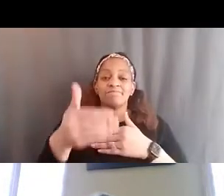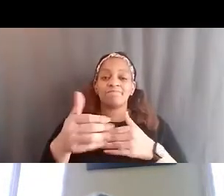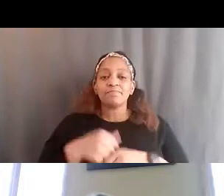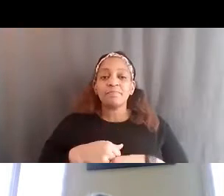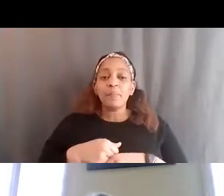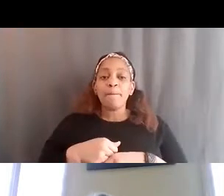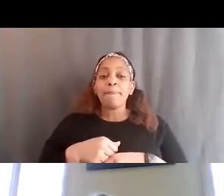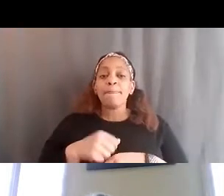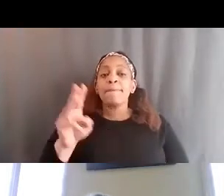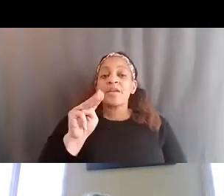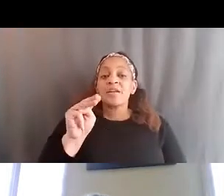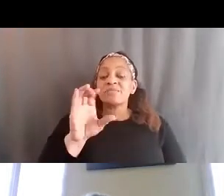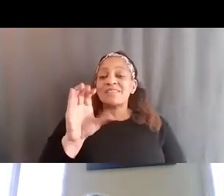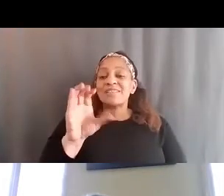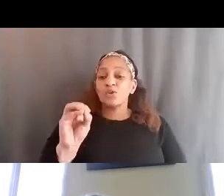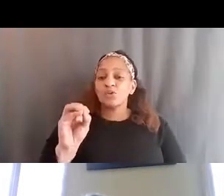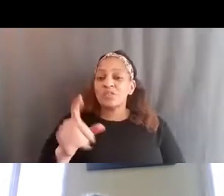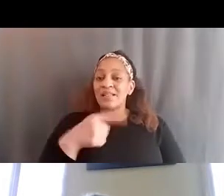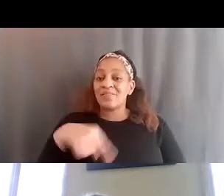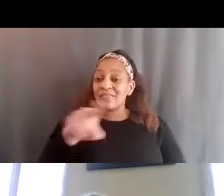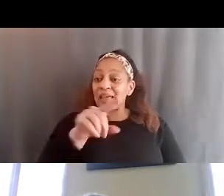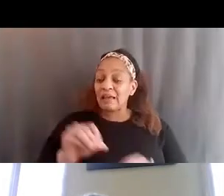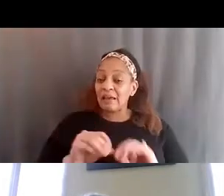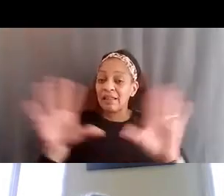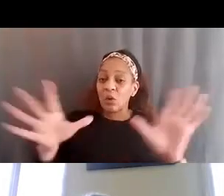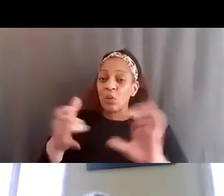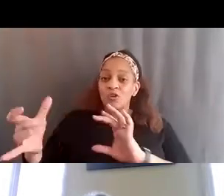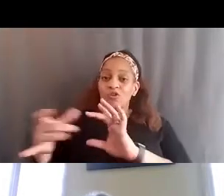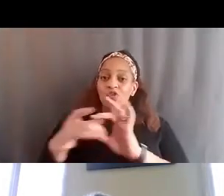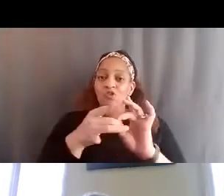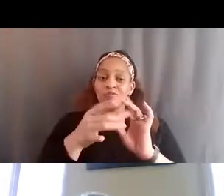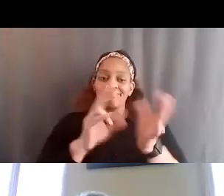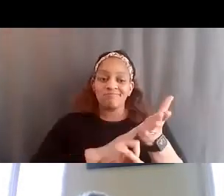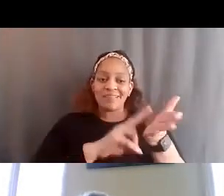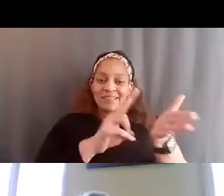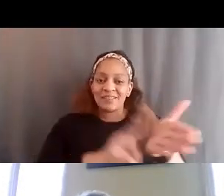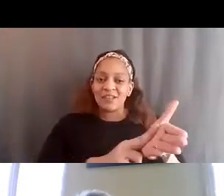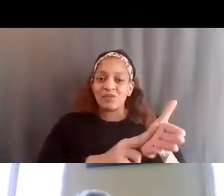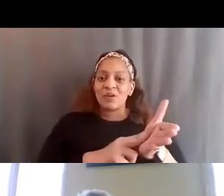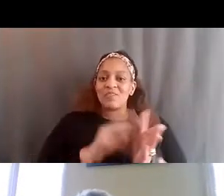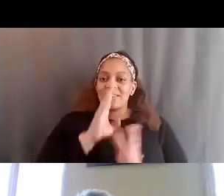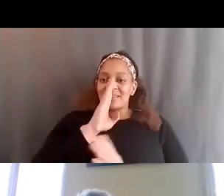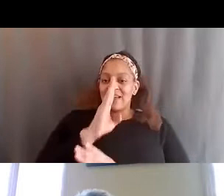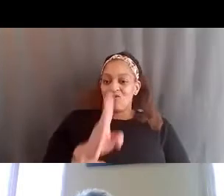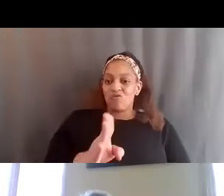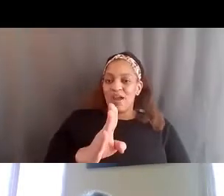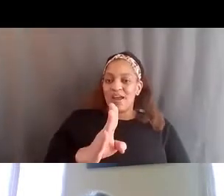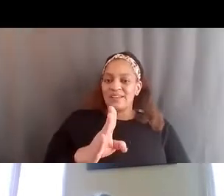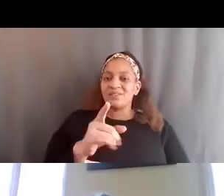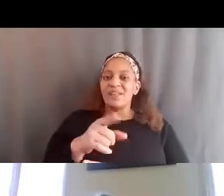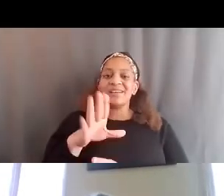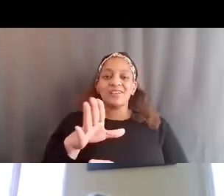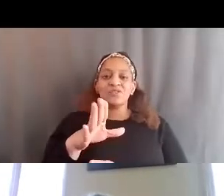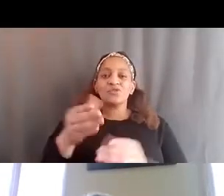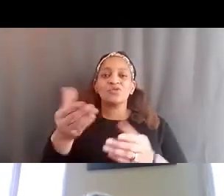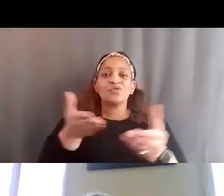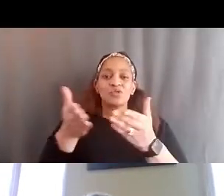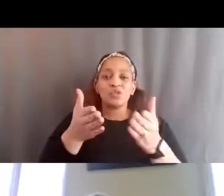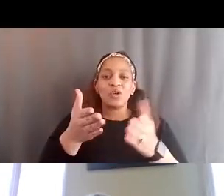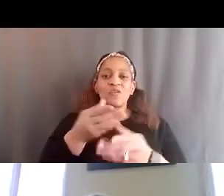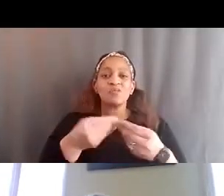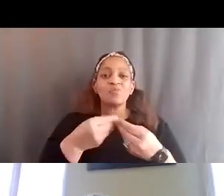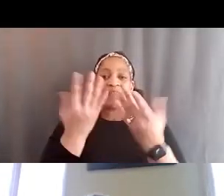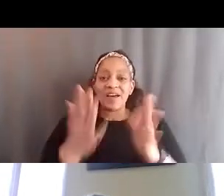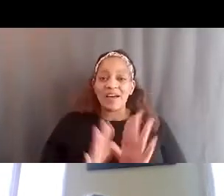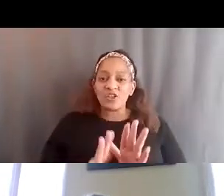So MCOs clearly want to contract with direct service providers using something other than fee for service. They want to be